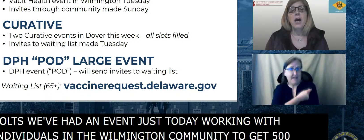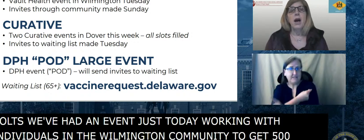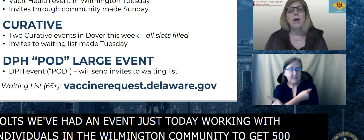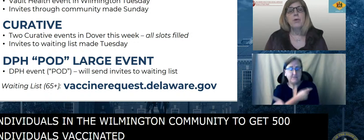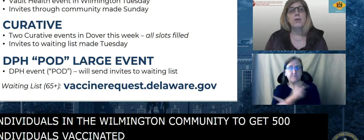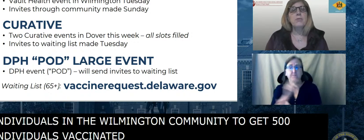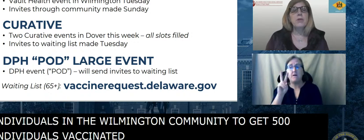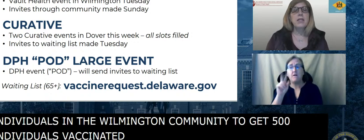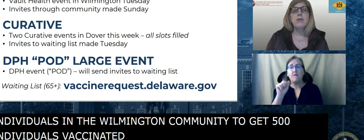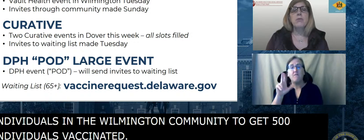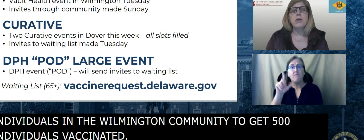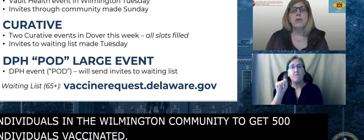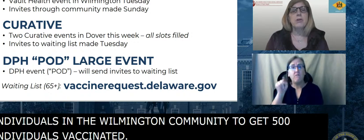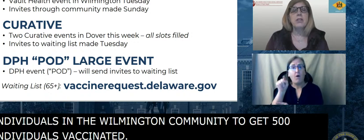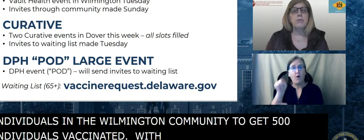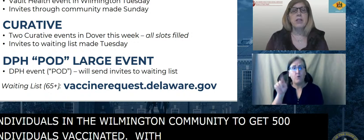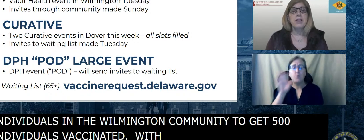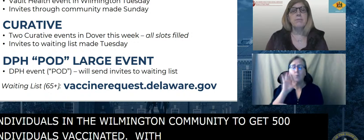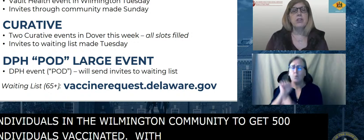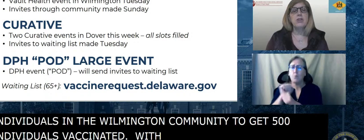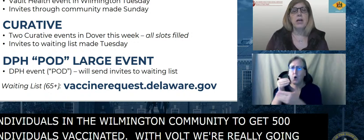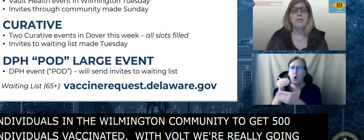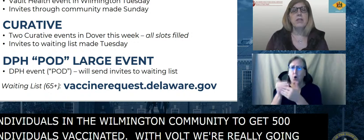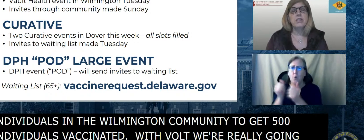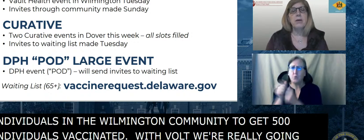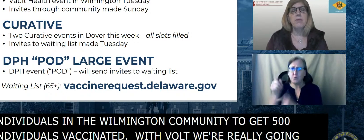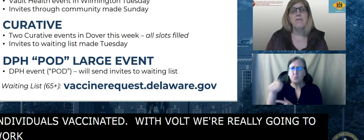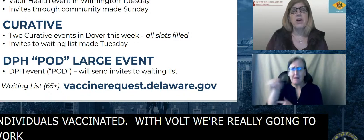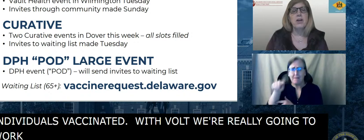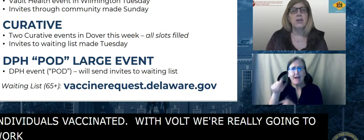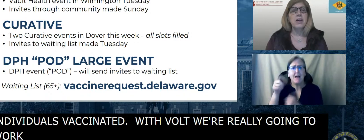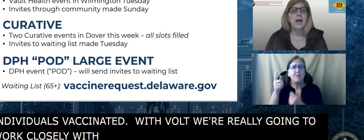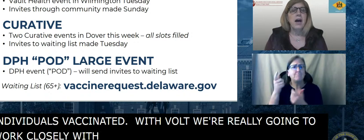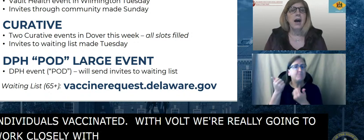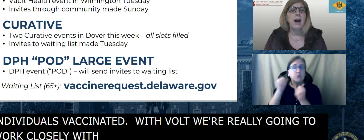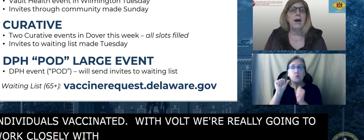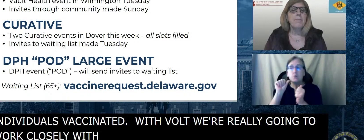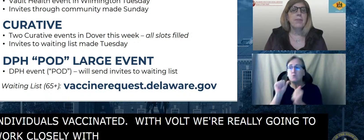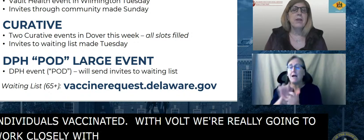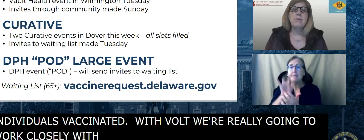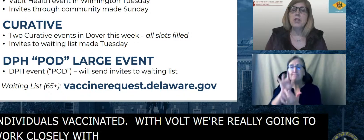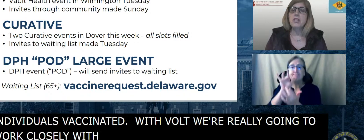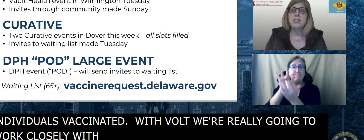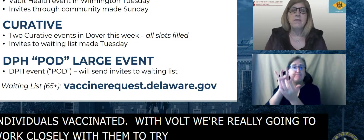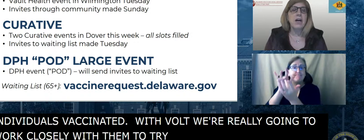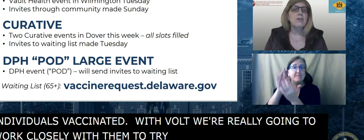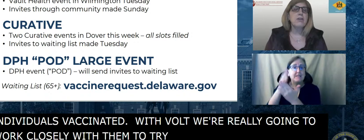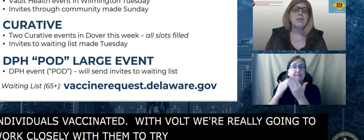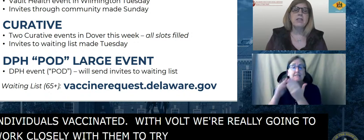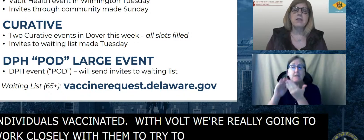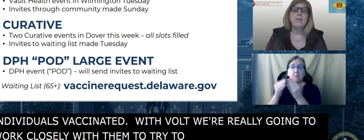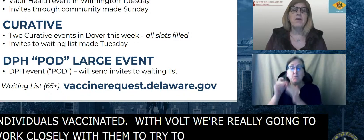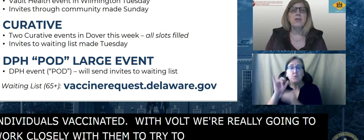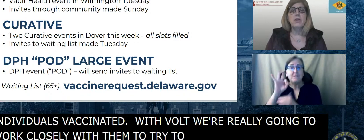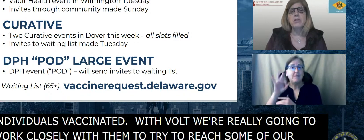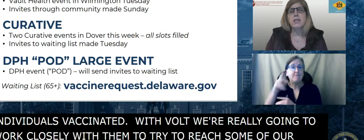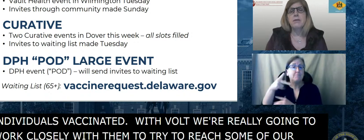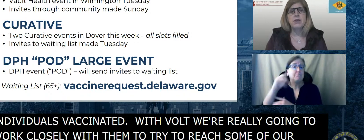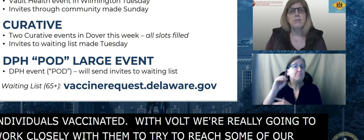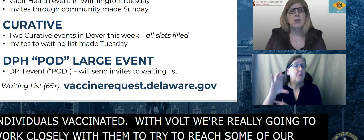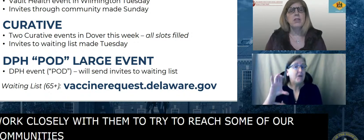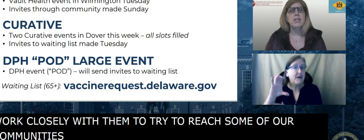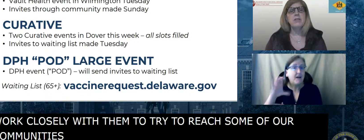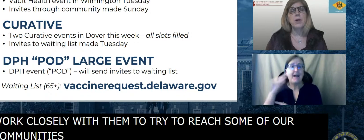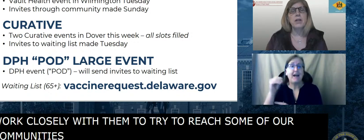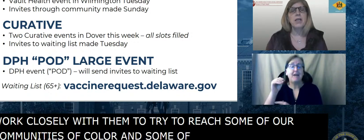Vault, we're really going to work closely with them to try to reach some of our communities of colors and some of our lower